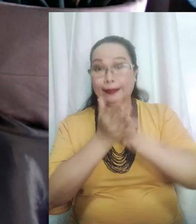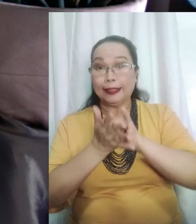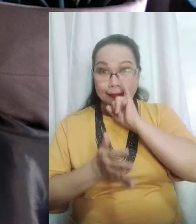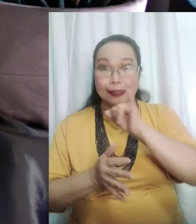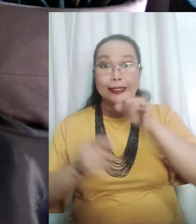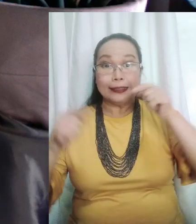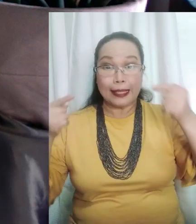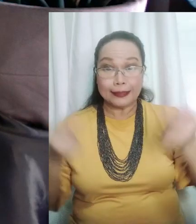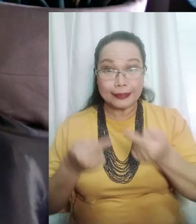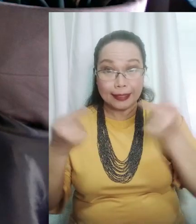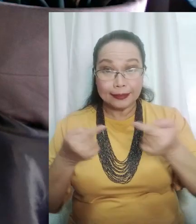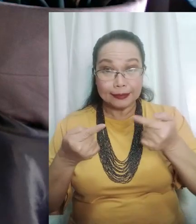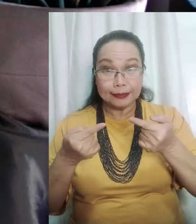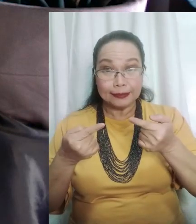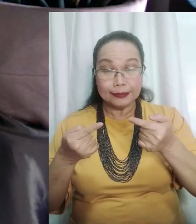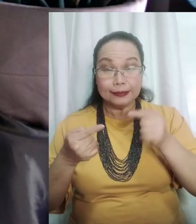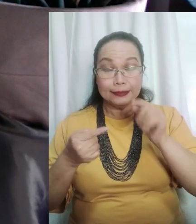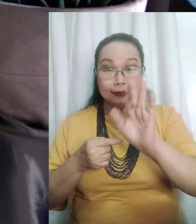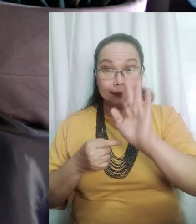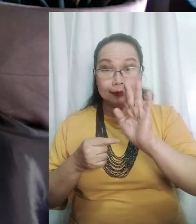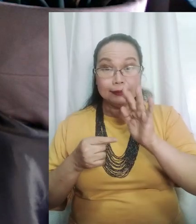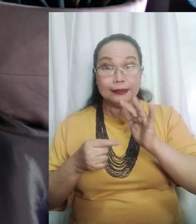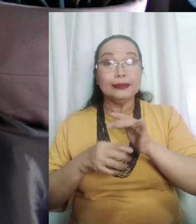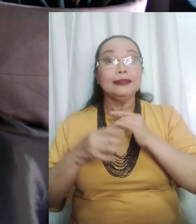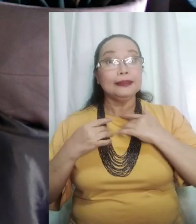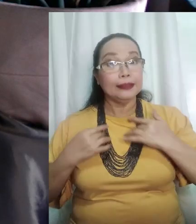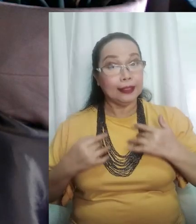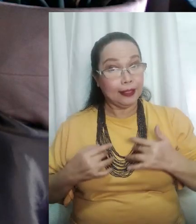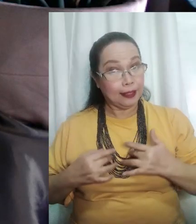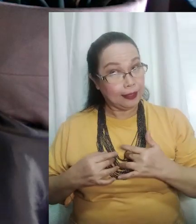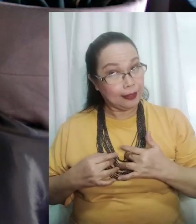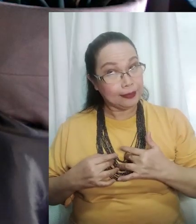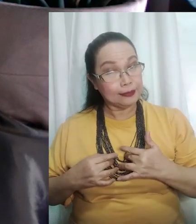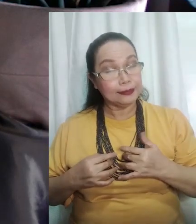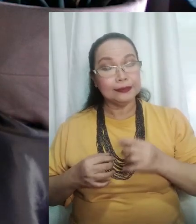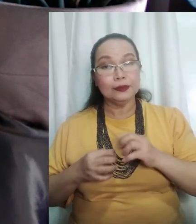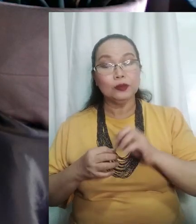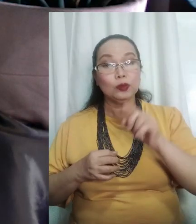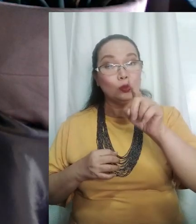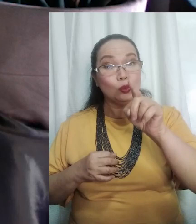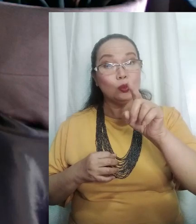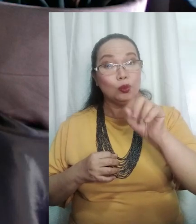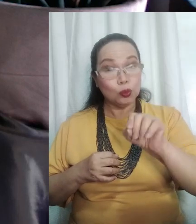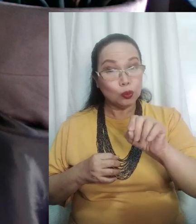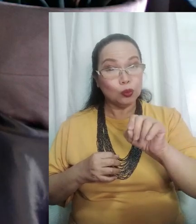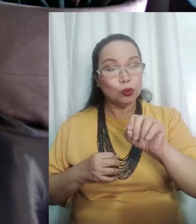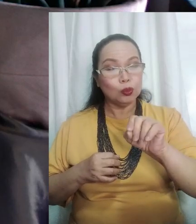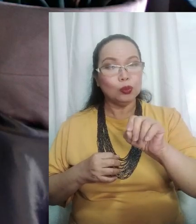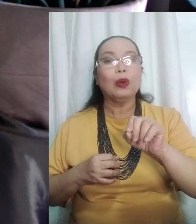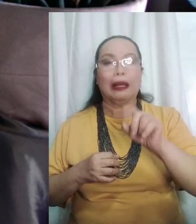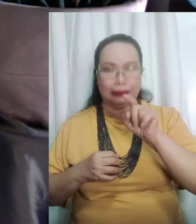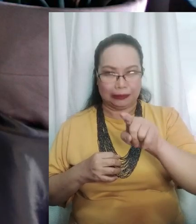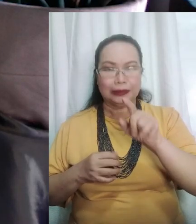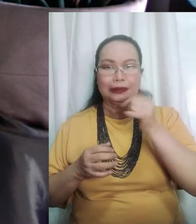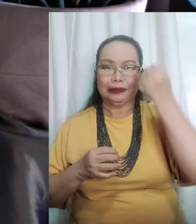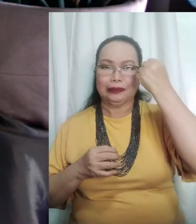sin says to our hearts. That's what sin does to us. So even